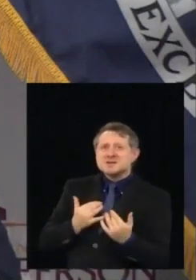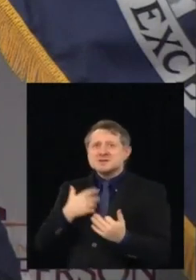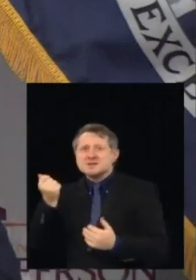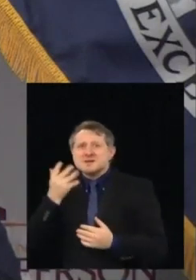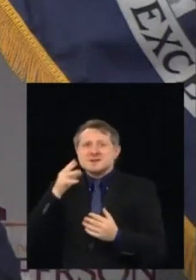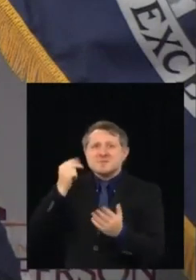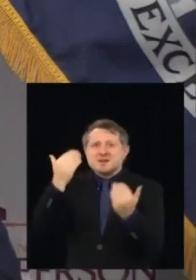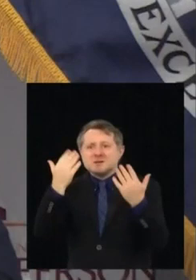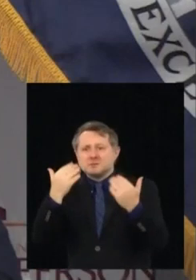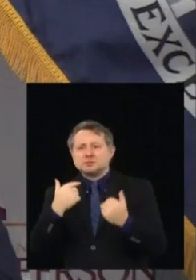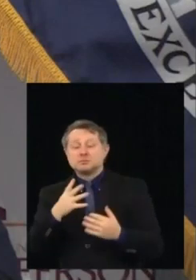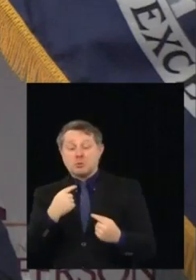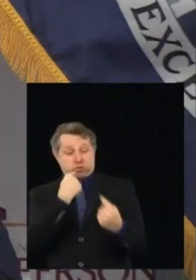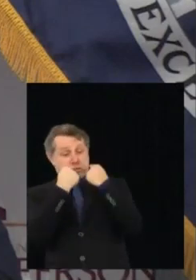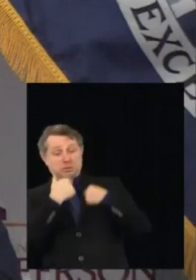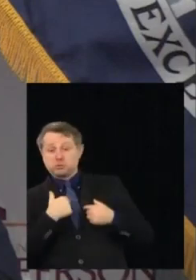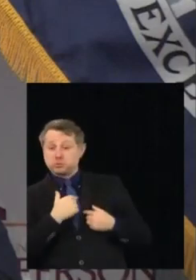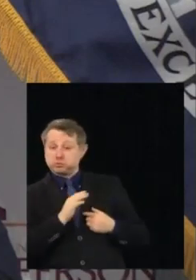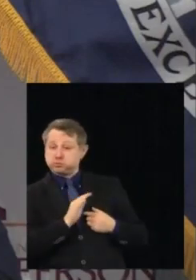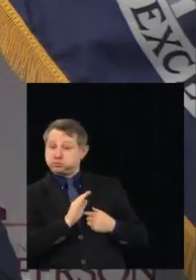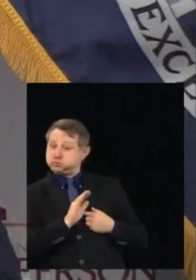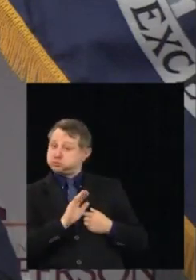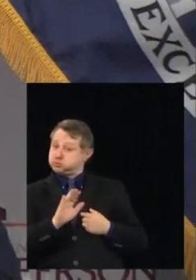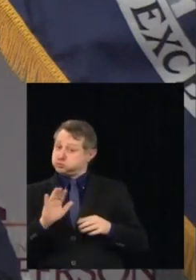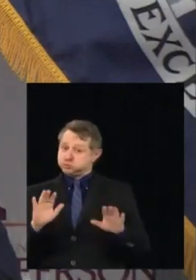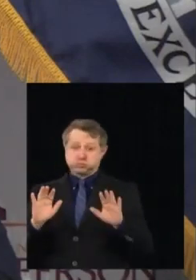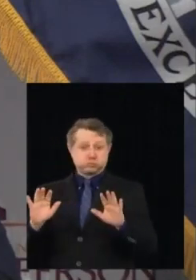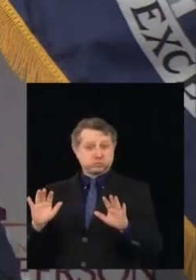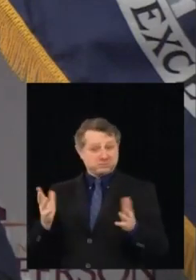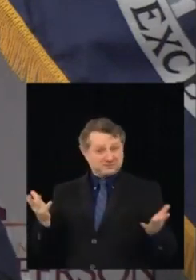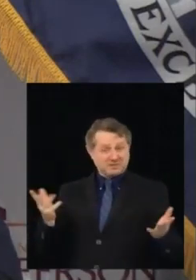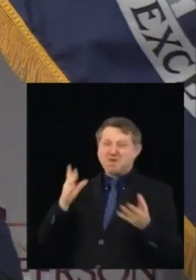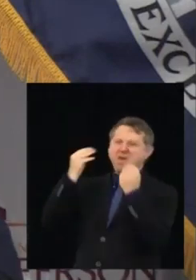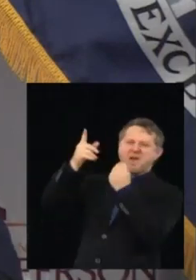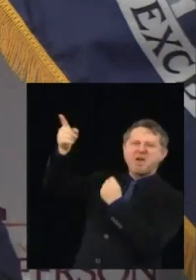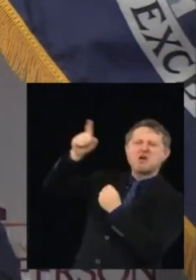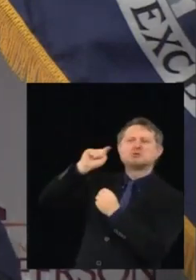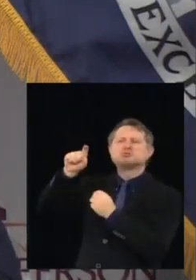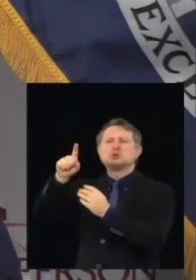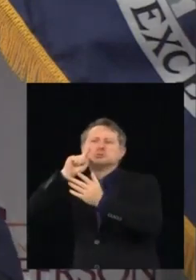was yelling. Yeah, well, you should have checked. You gave away taxpayers' money